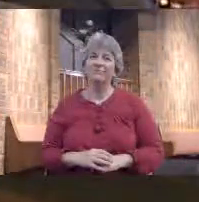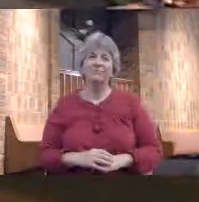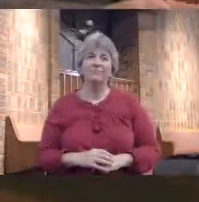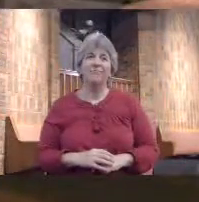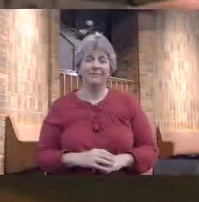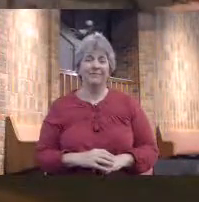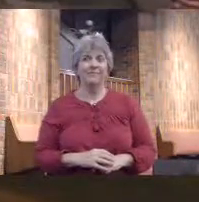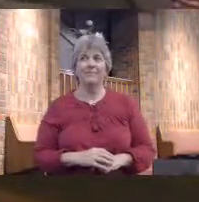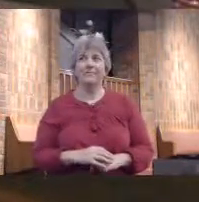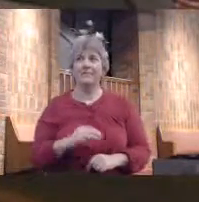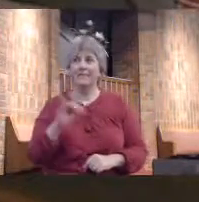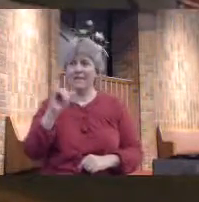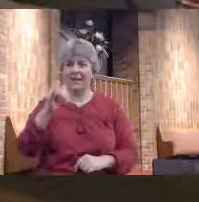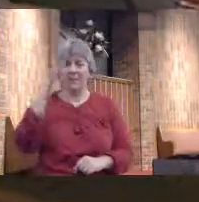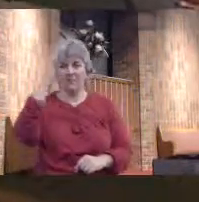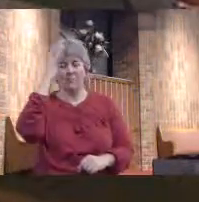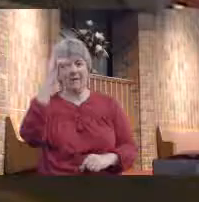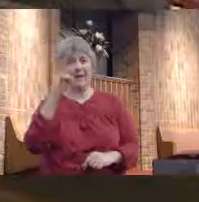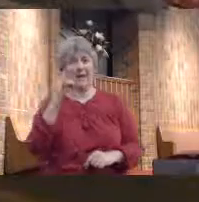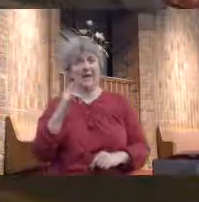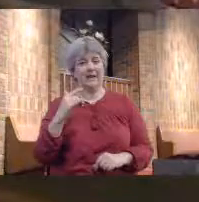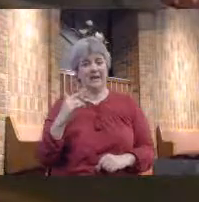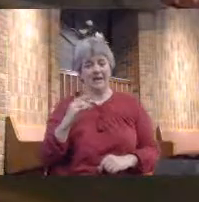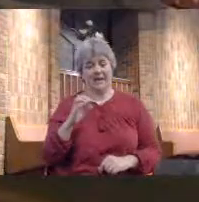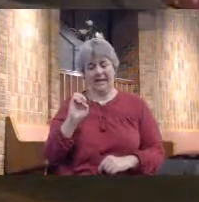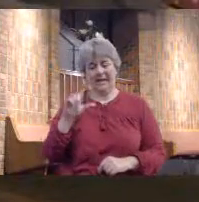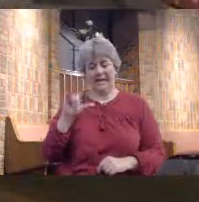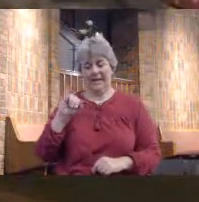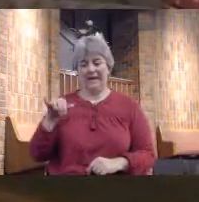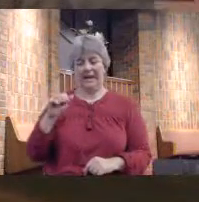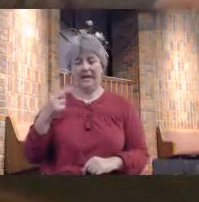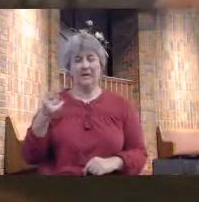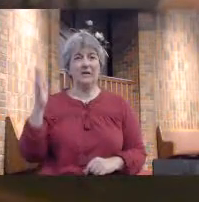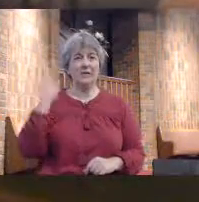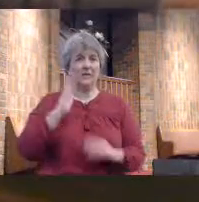And that's why Elijah prayed.